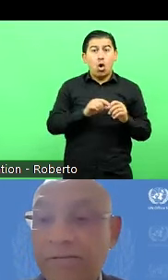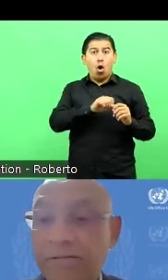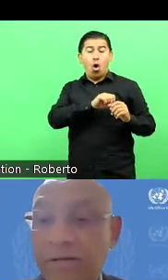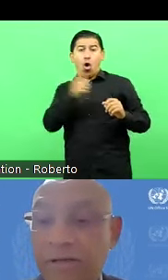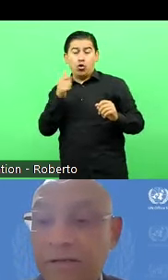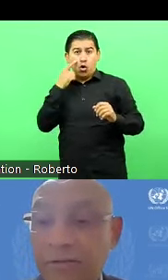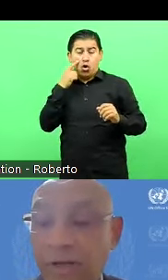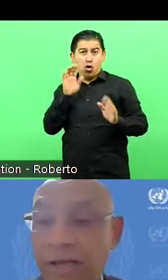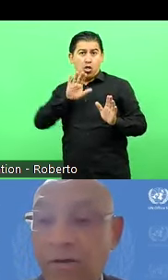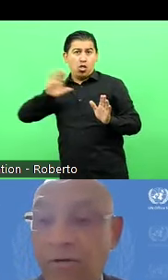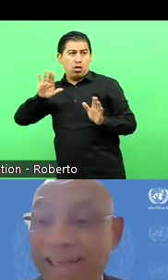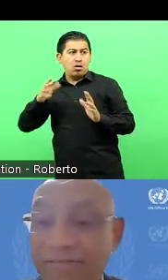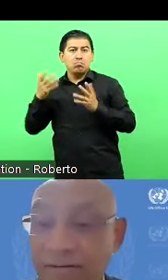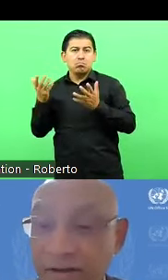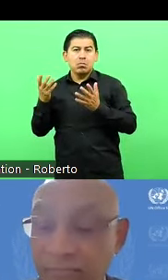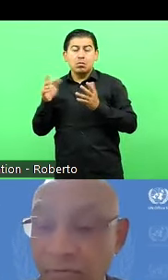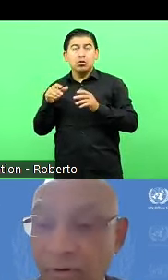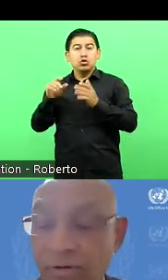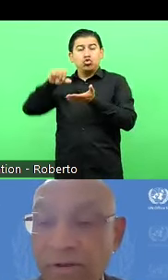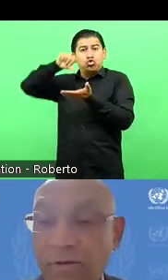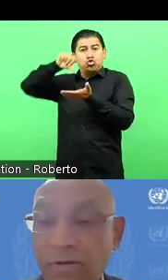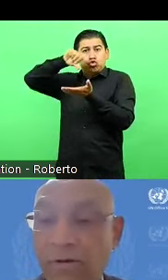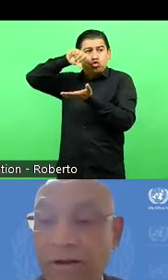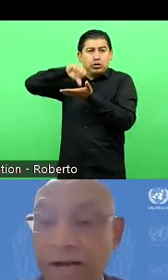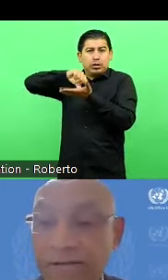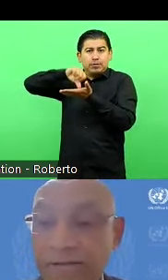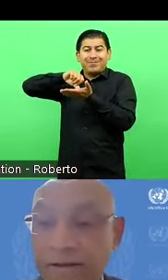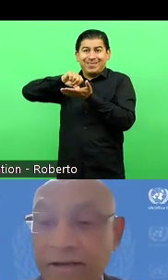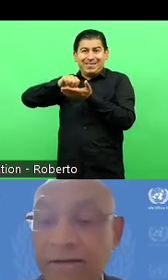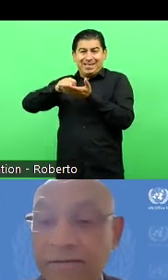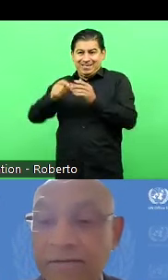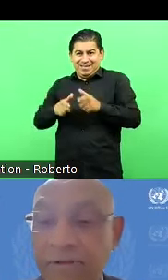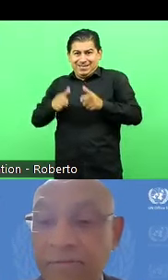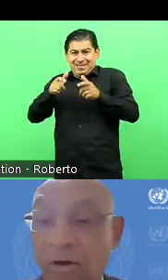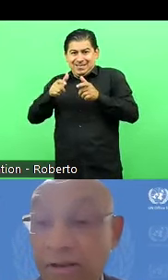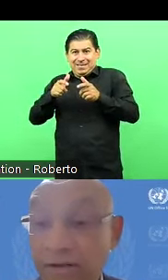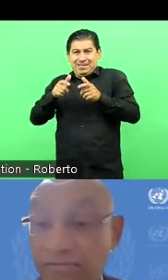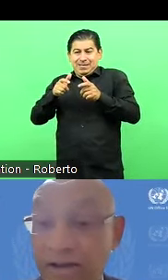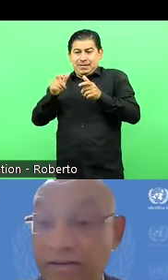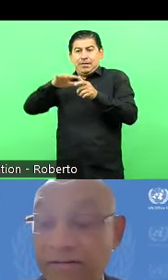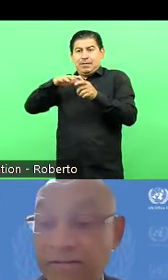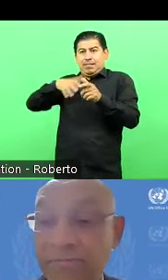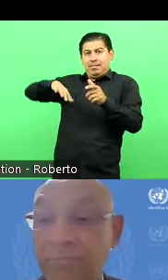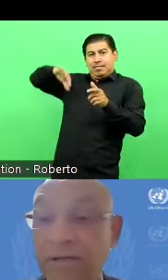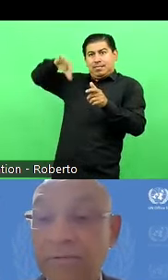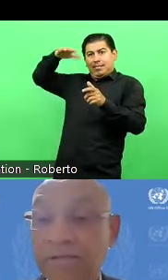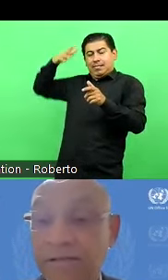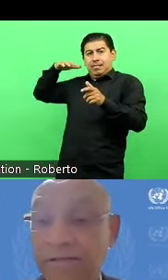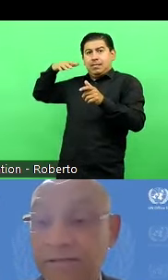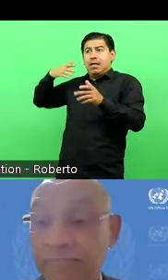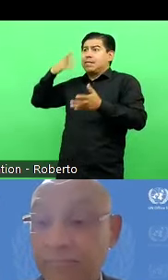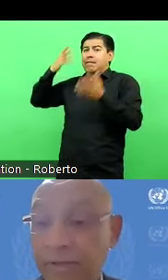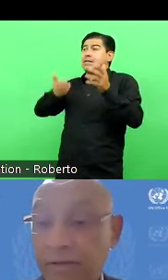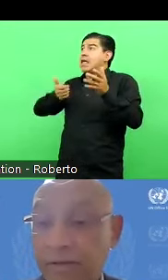there is an earthquake or heavy rainfall or a landslide, this will be, or even a fire, this will become a